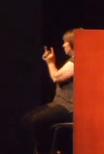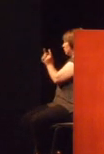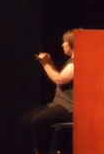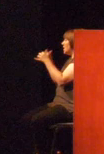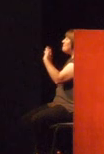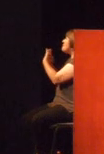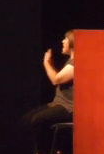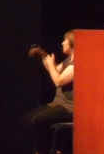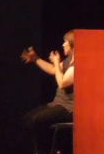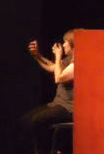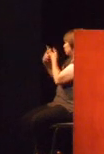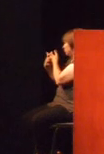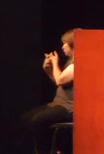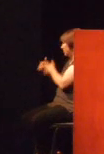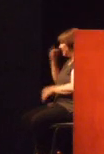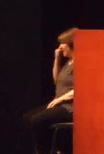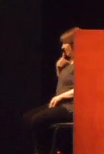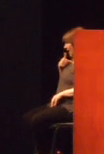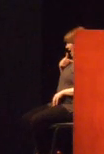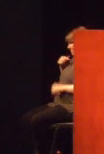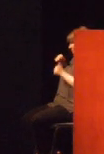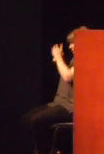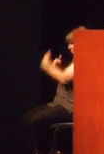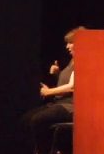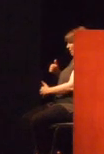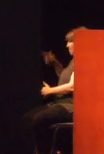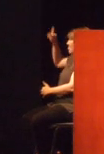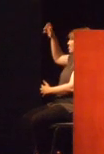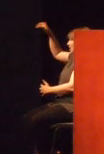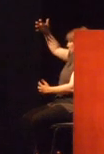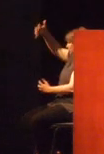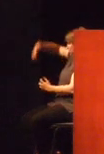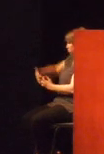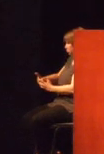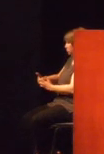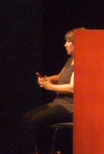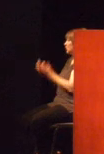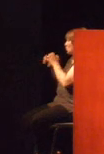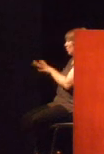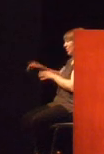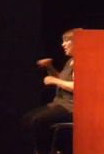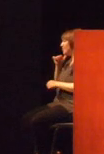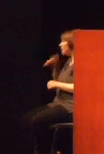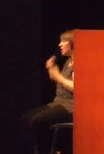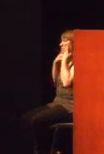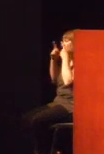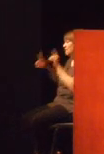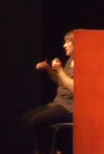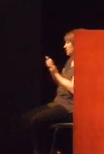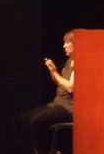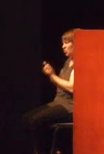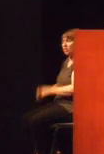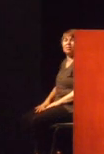very first stages, they have to meet me where I am. And I'm just not going to be as effective as support. So